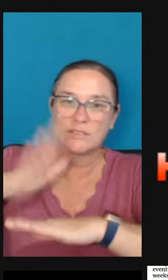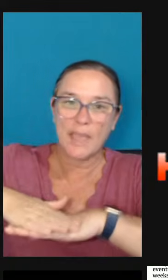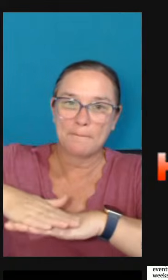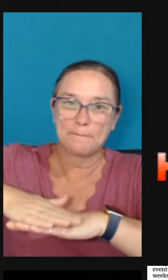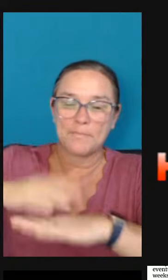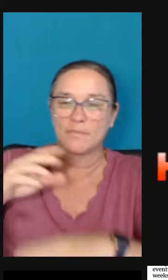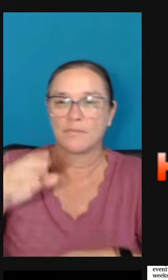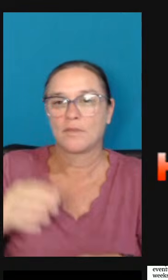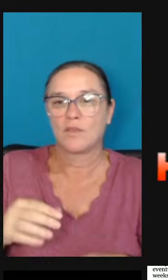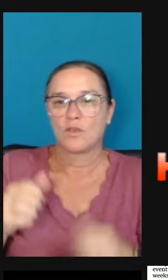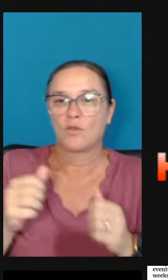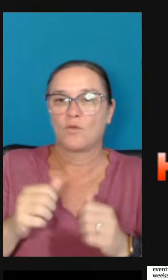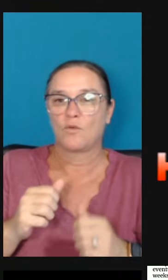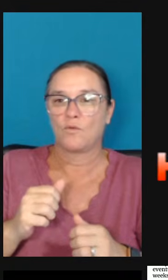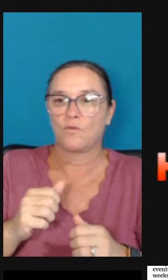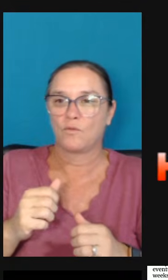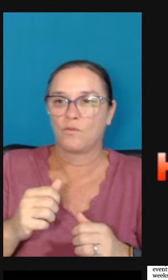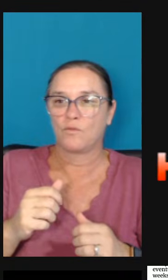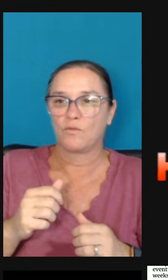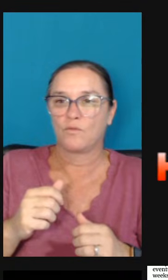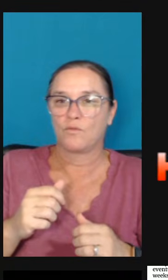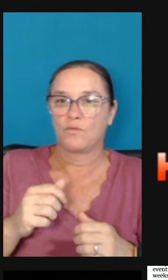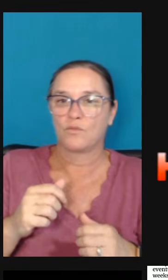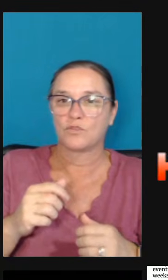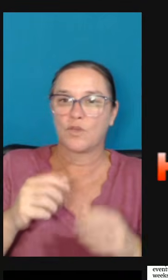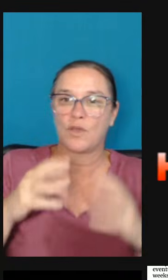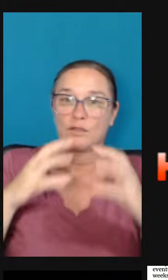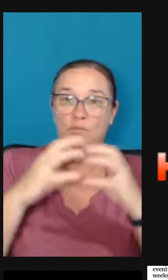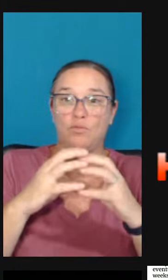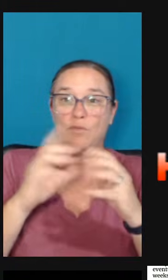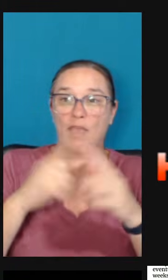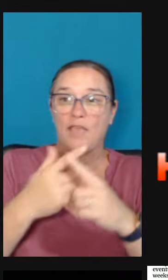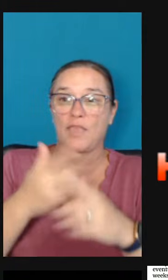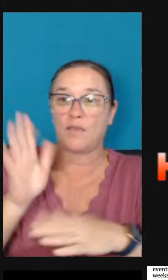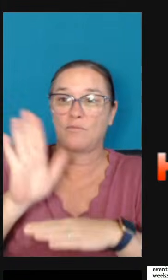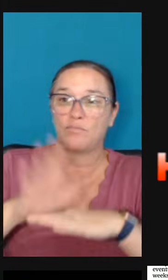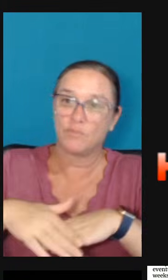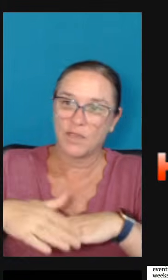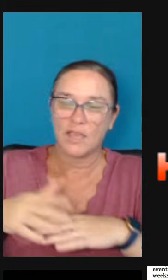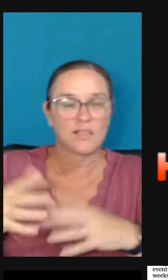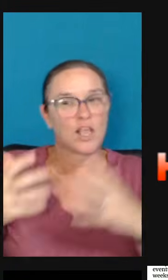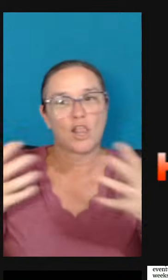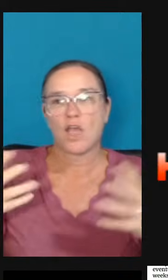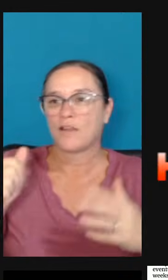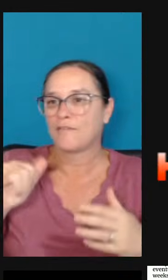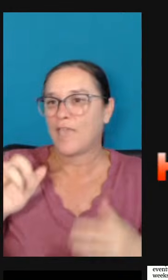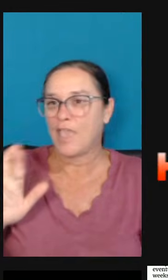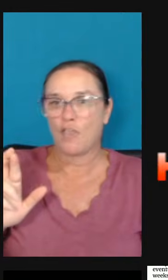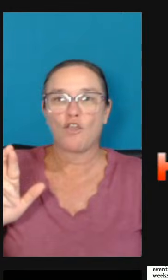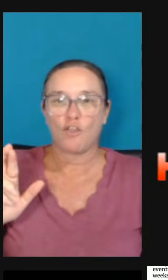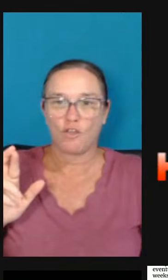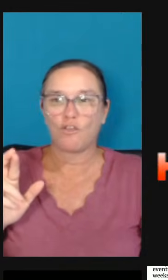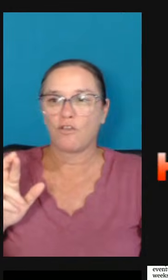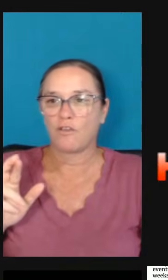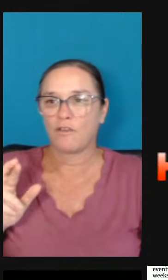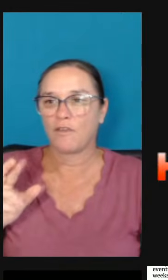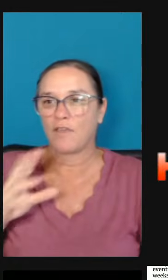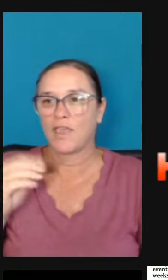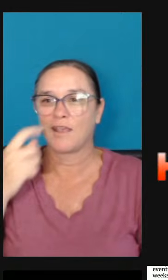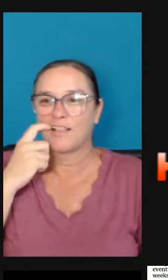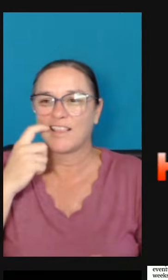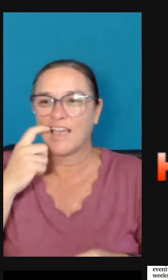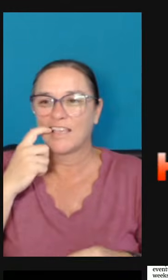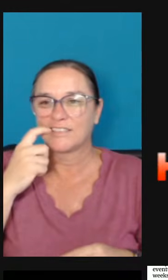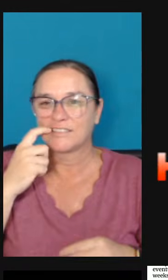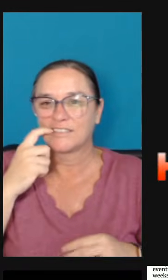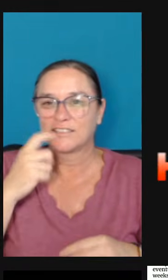nice solid thing, but once it's stepped on, you can see it's really just a lot of airspace and glassy edges around